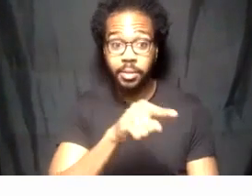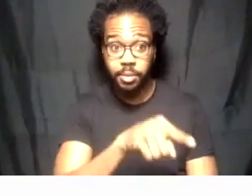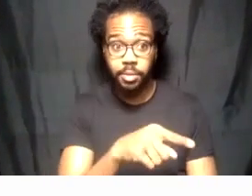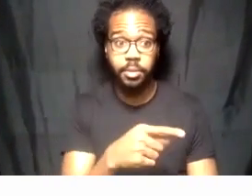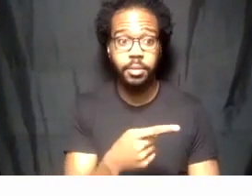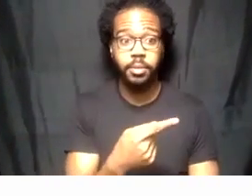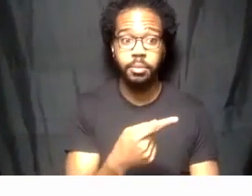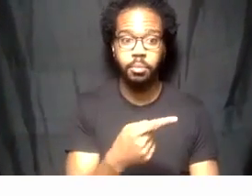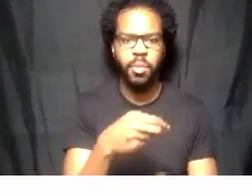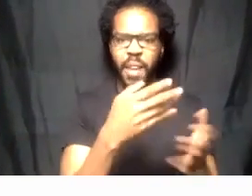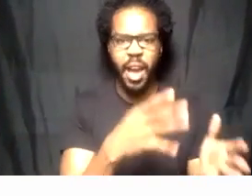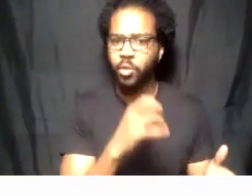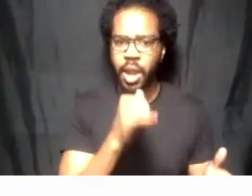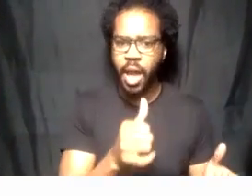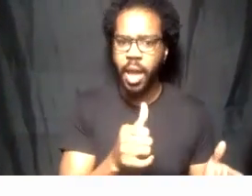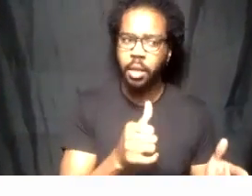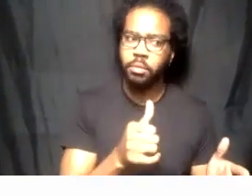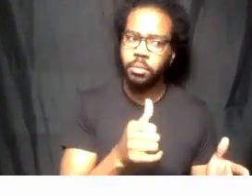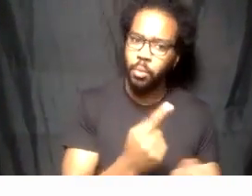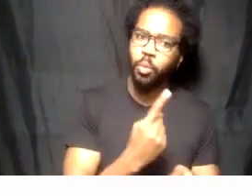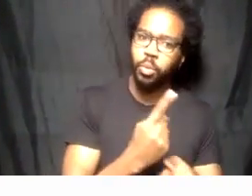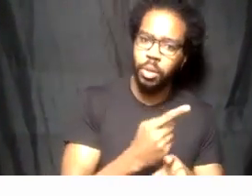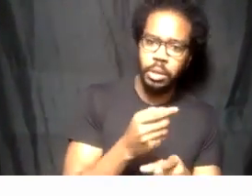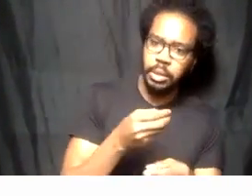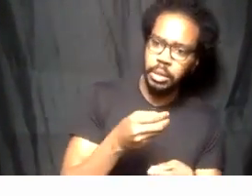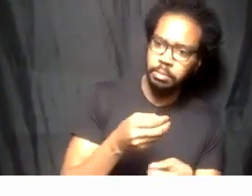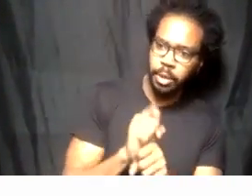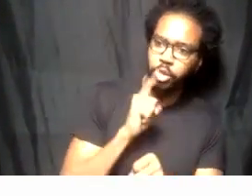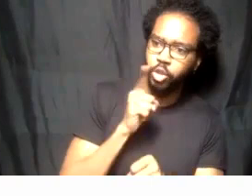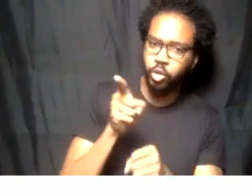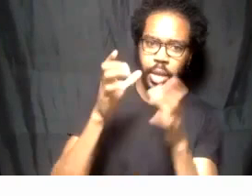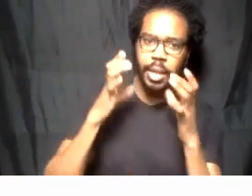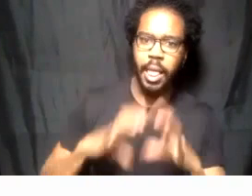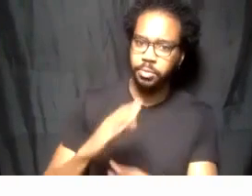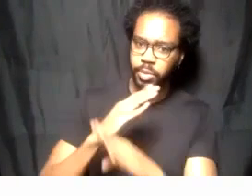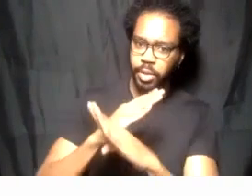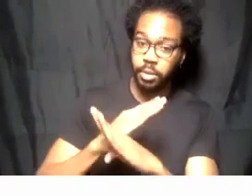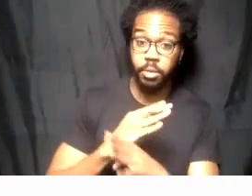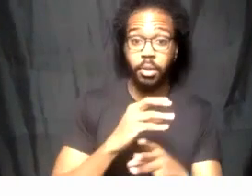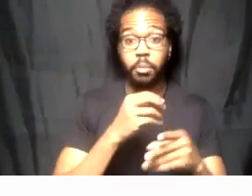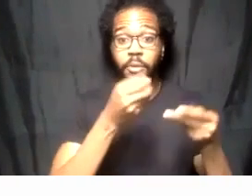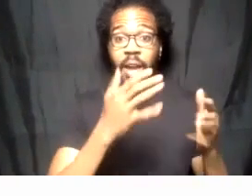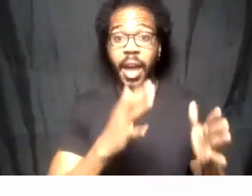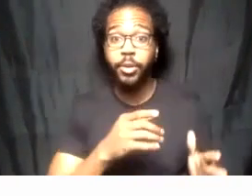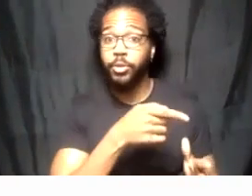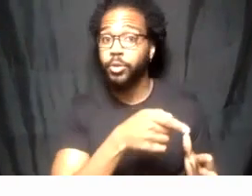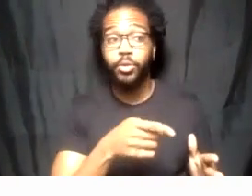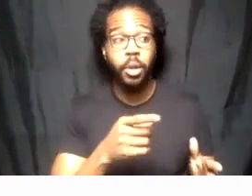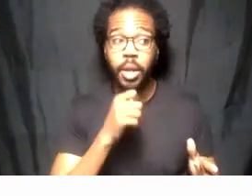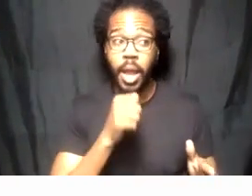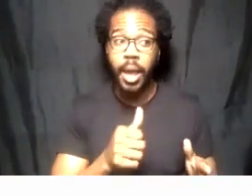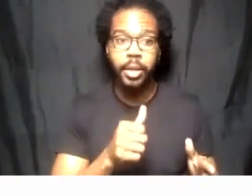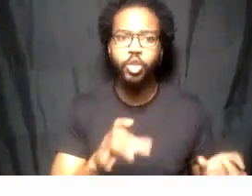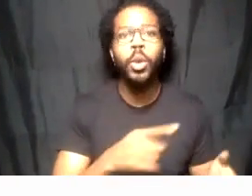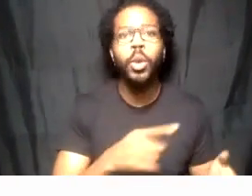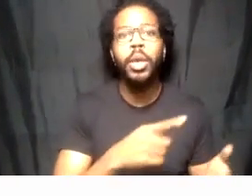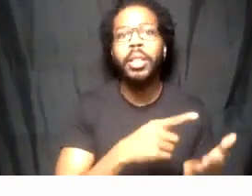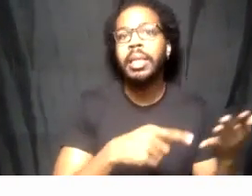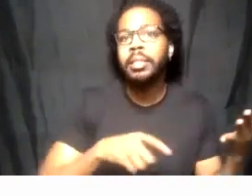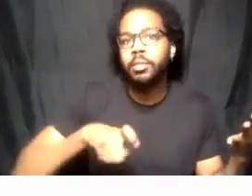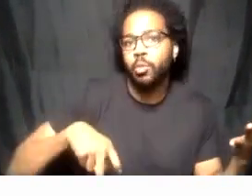steps to ensure the person's protection? So, our providers not doing things that they're supposed to